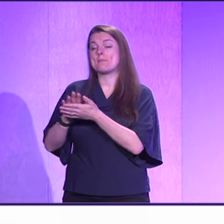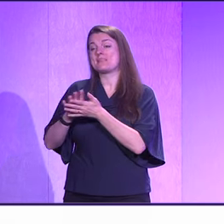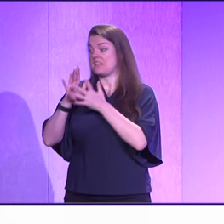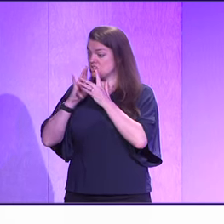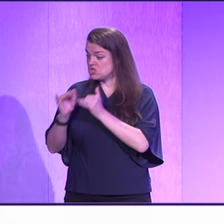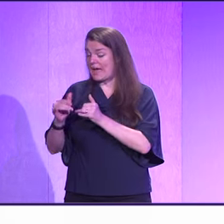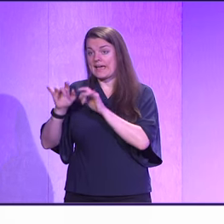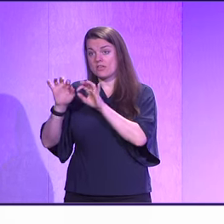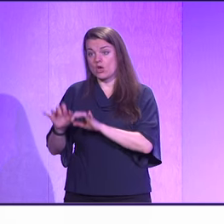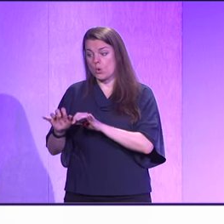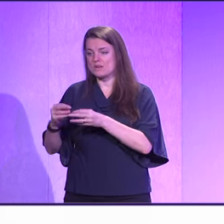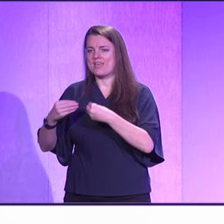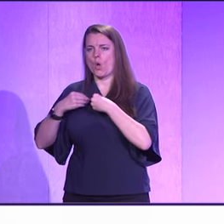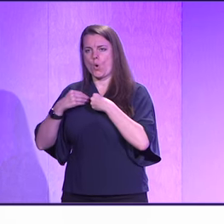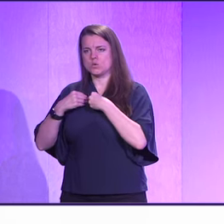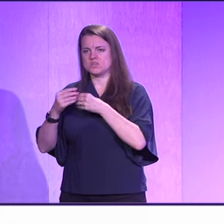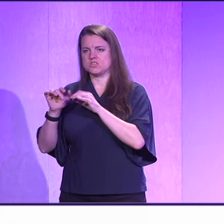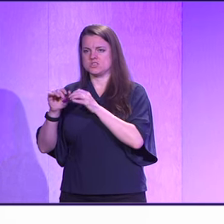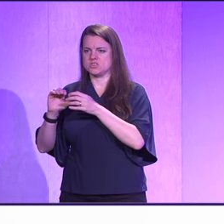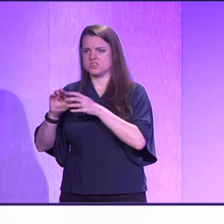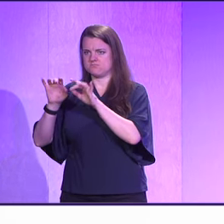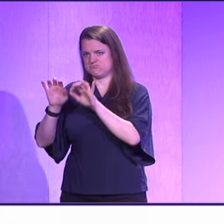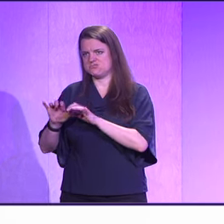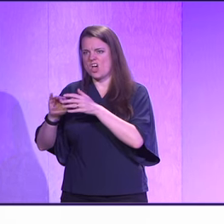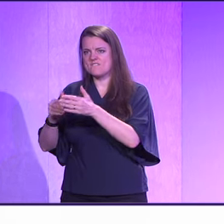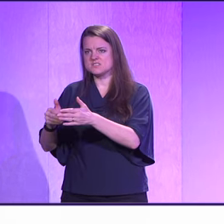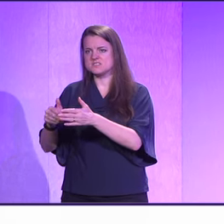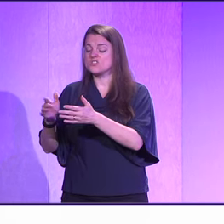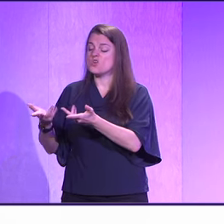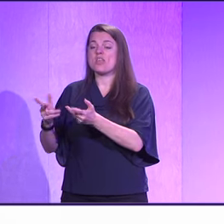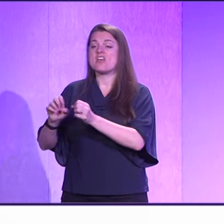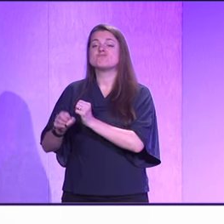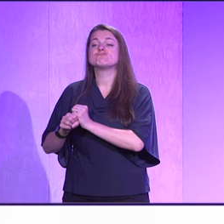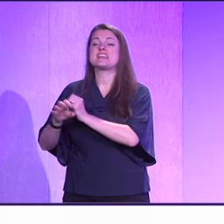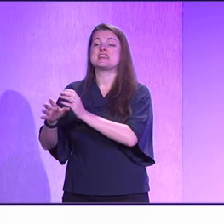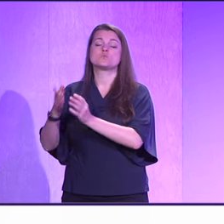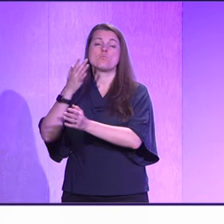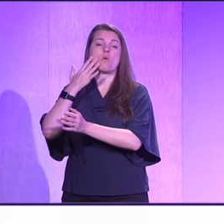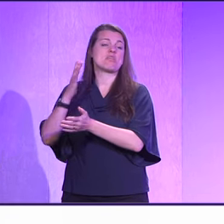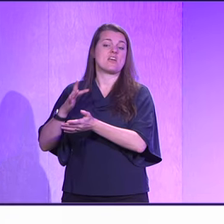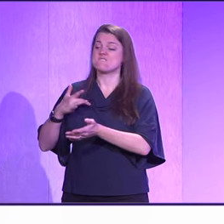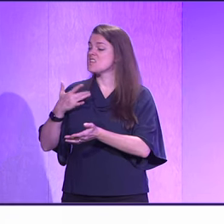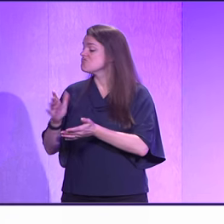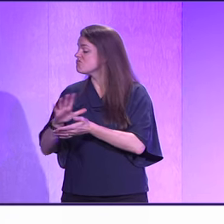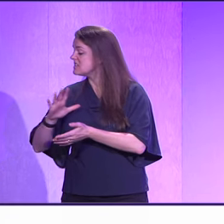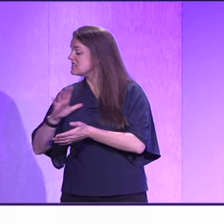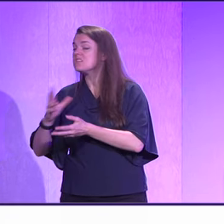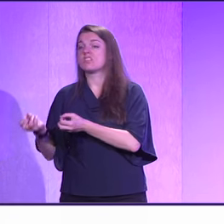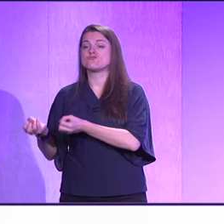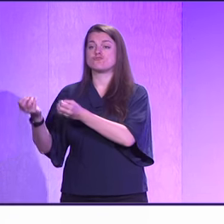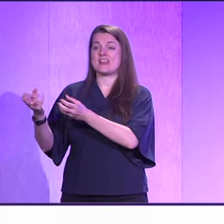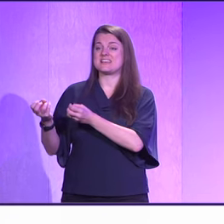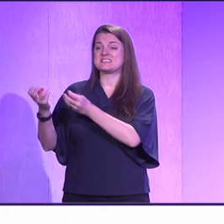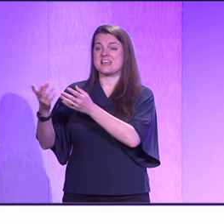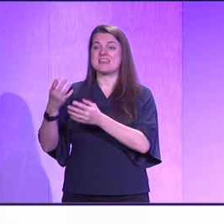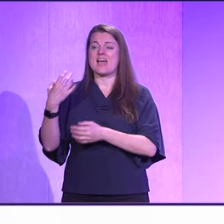code, and they own the services that run in production. Said they release whenever they feel like it's at will. They have single